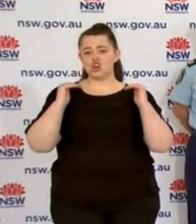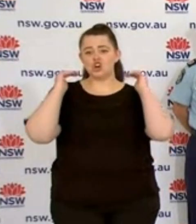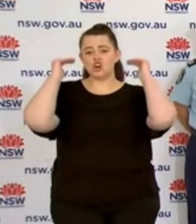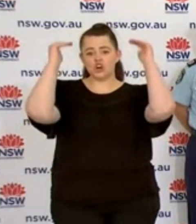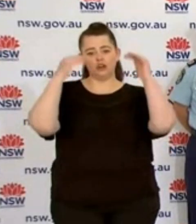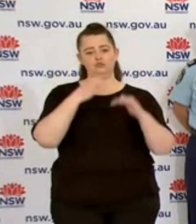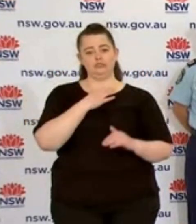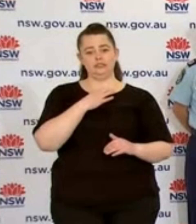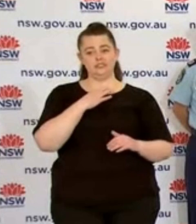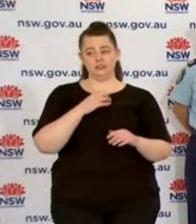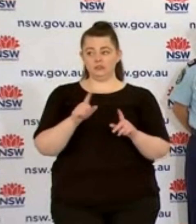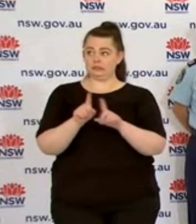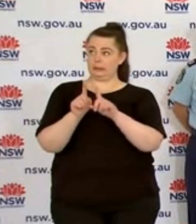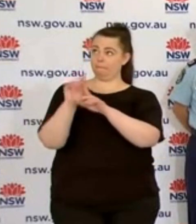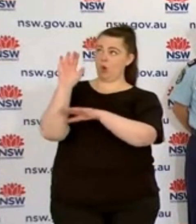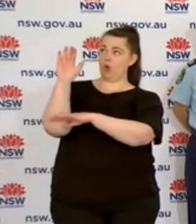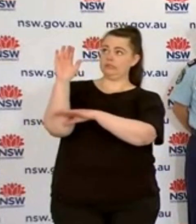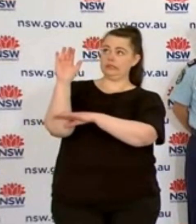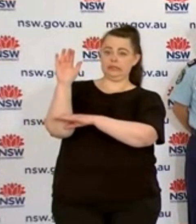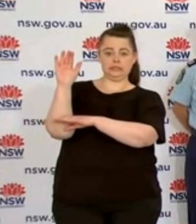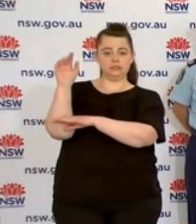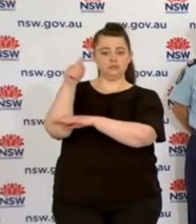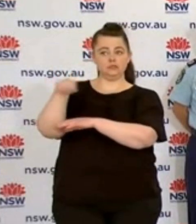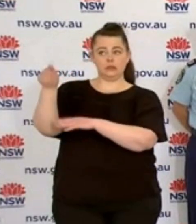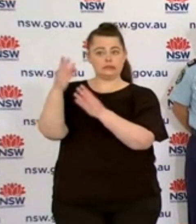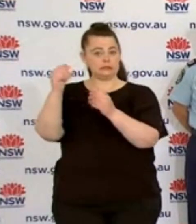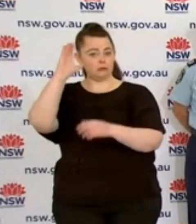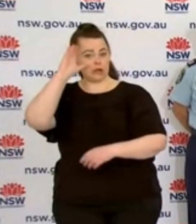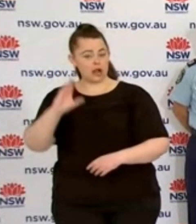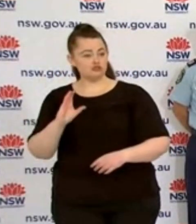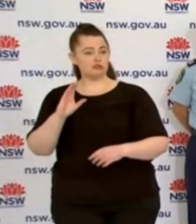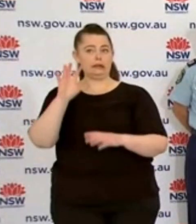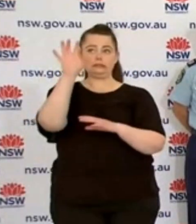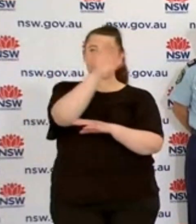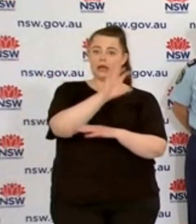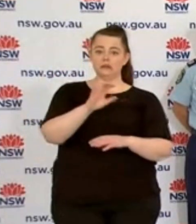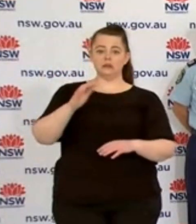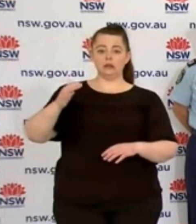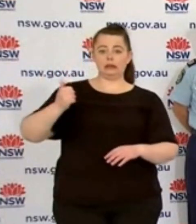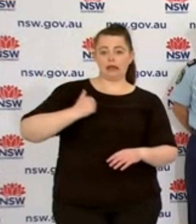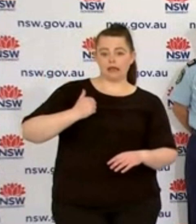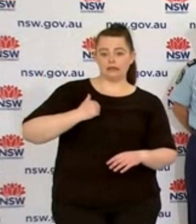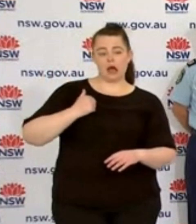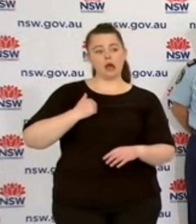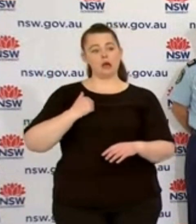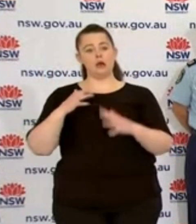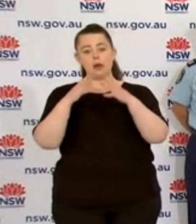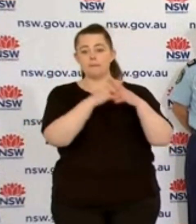with similar populations to New South Wales, and many states across Canada and North America and also in